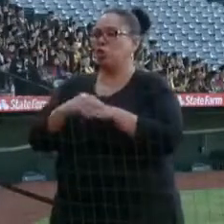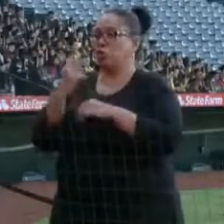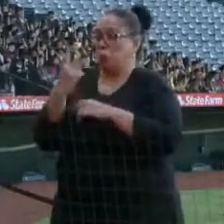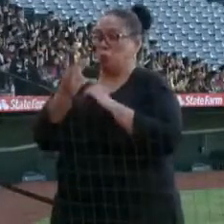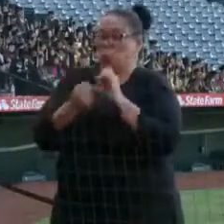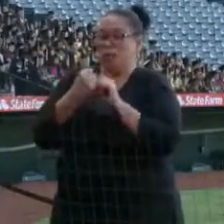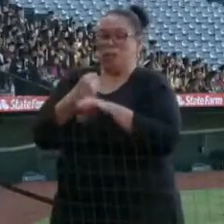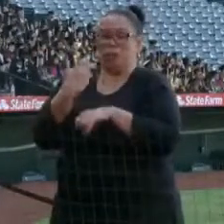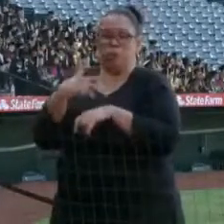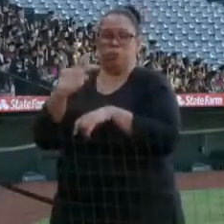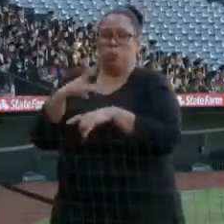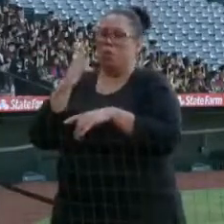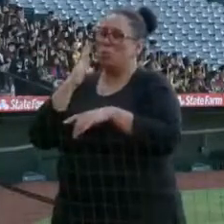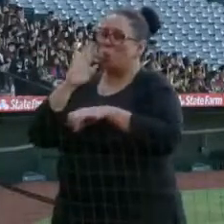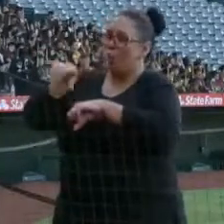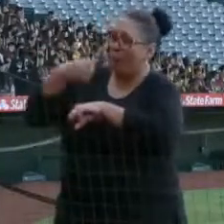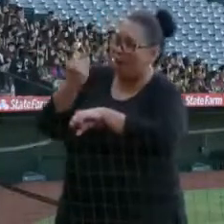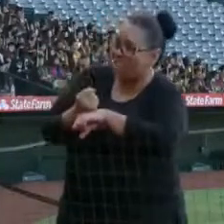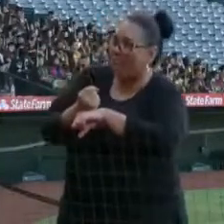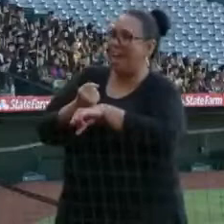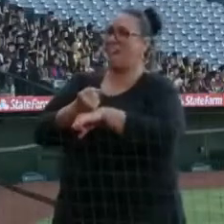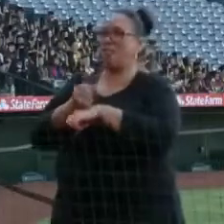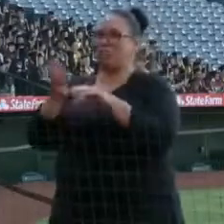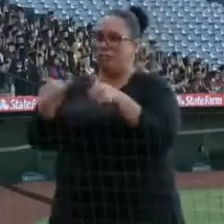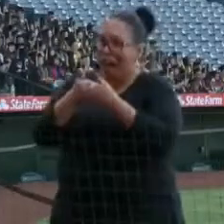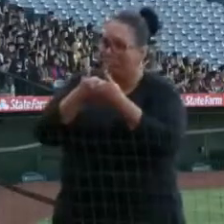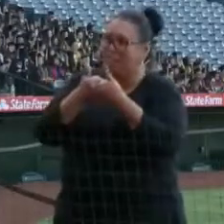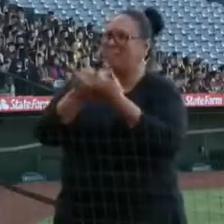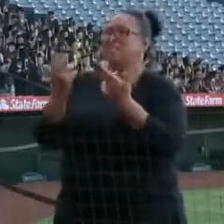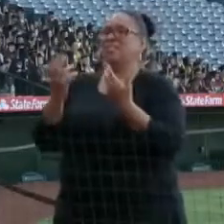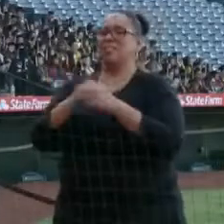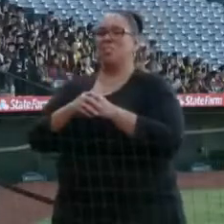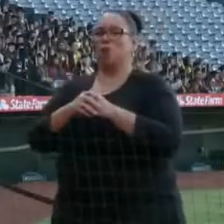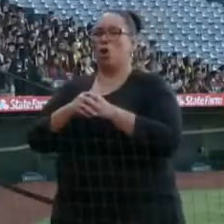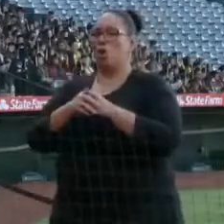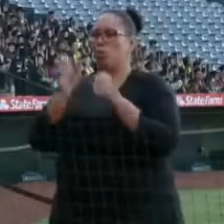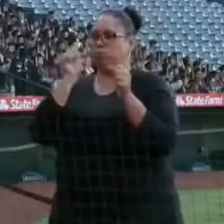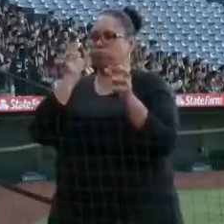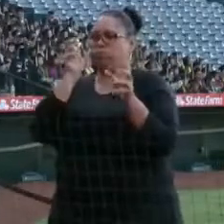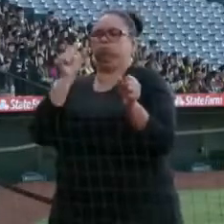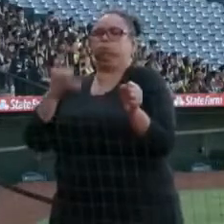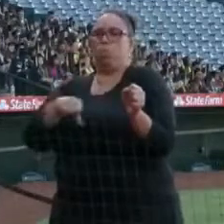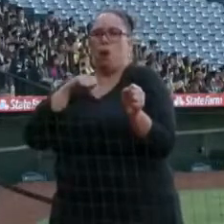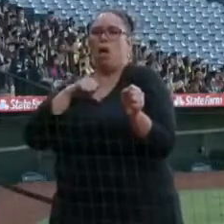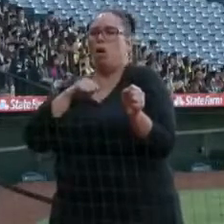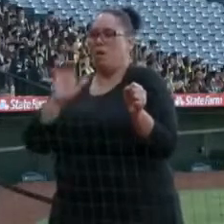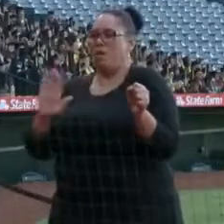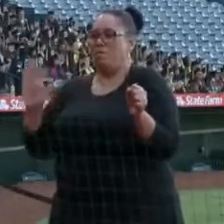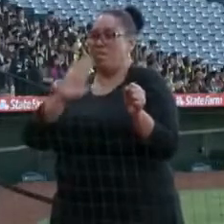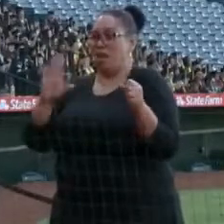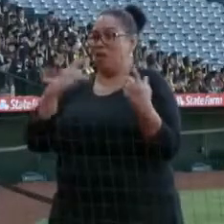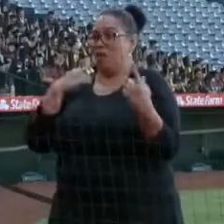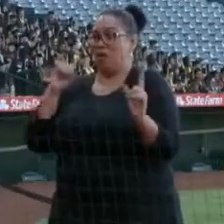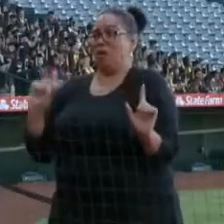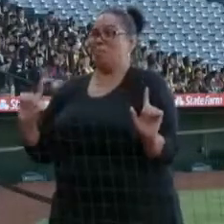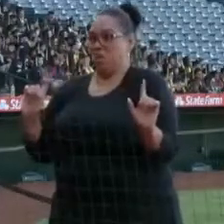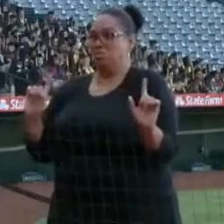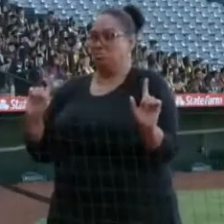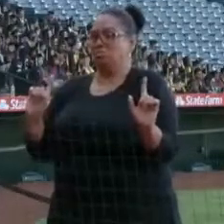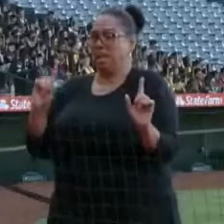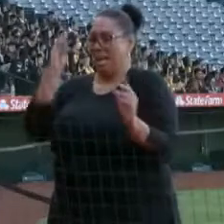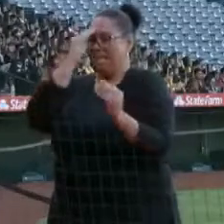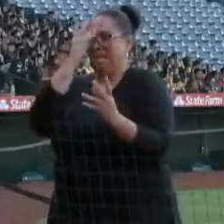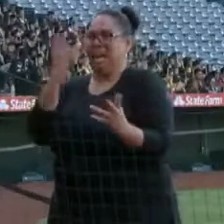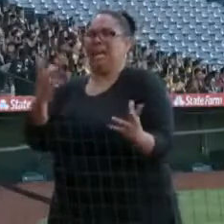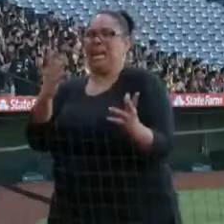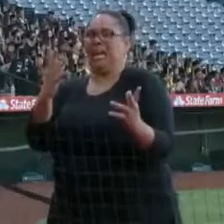years of lockdowns and other challenges. We are incredibly proud of their accomplishments and of our dedicated